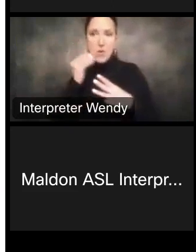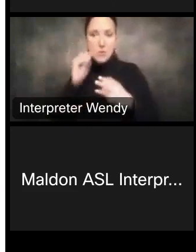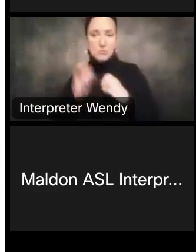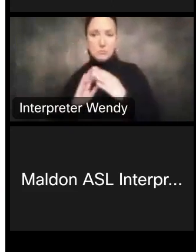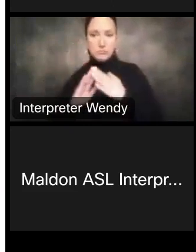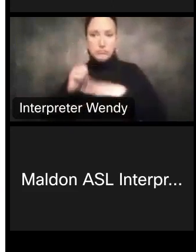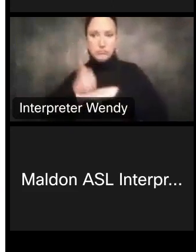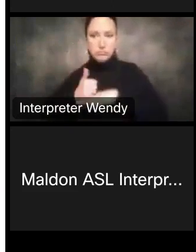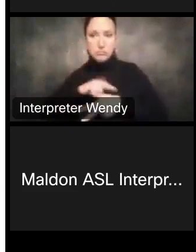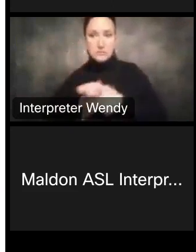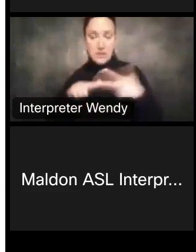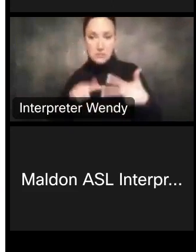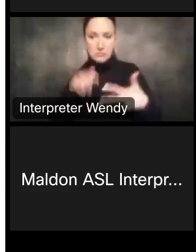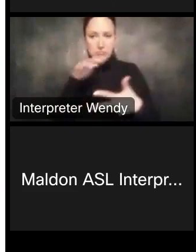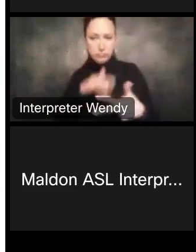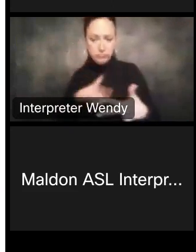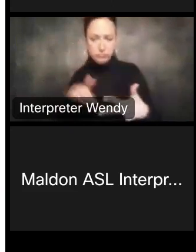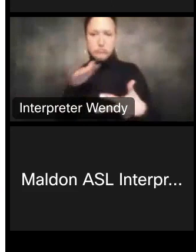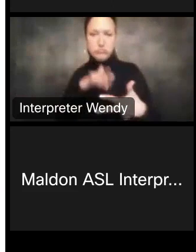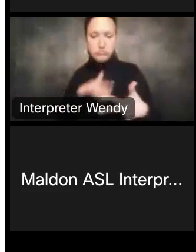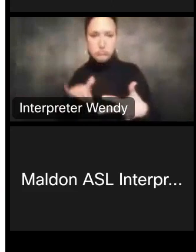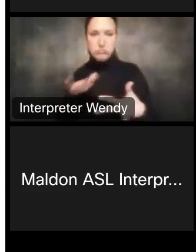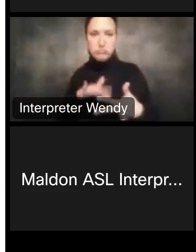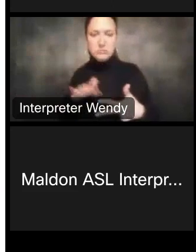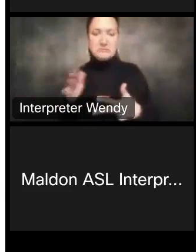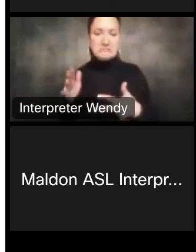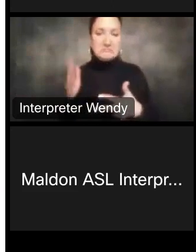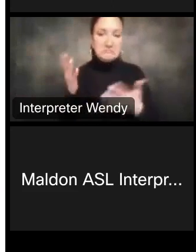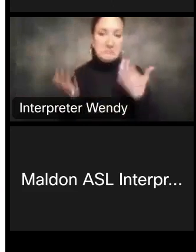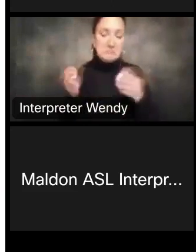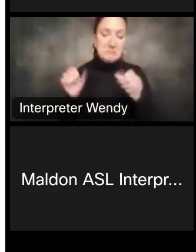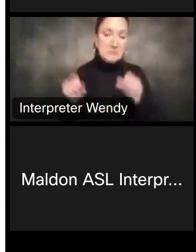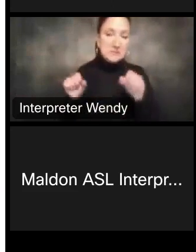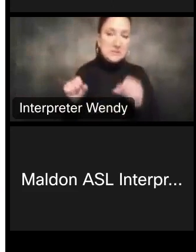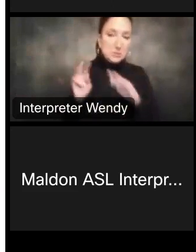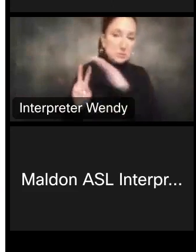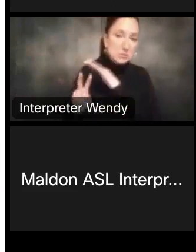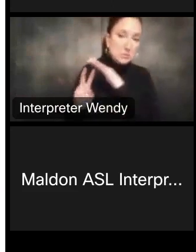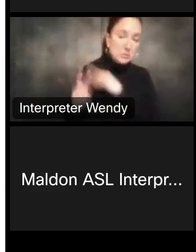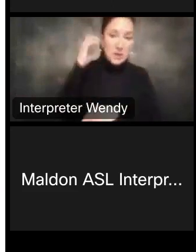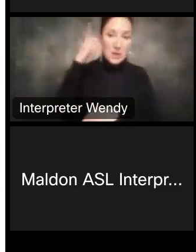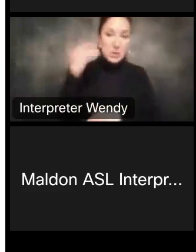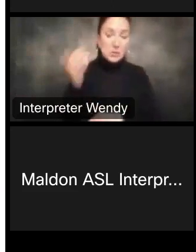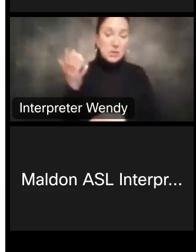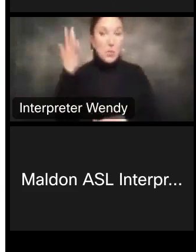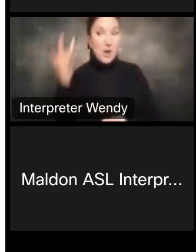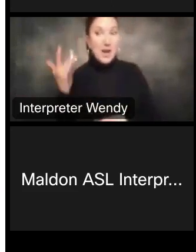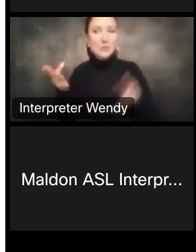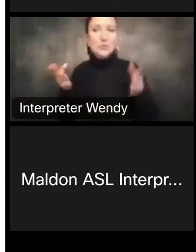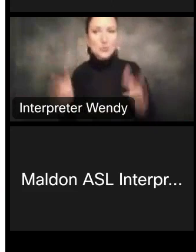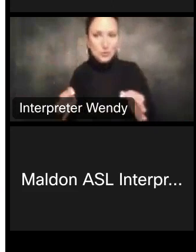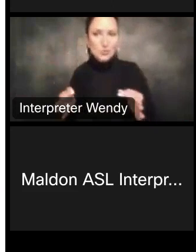And it was basically a feasibility study that wanted to determine if